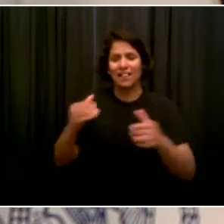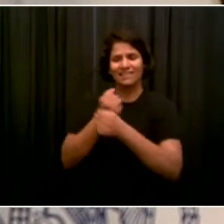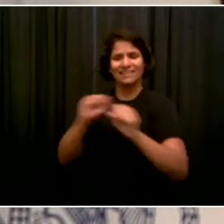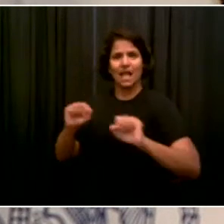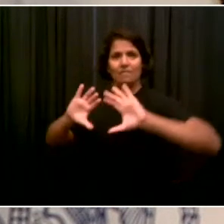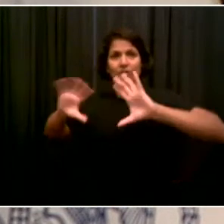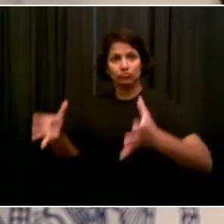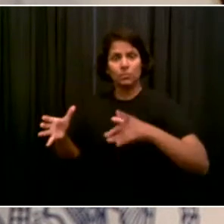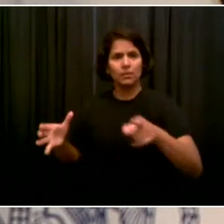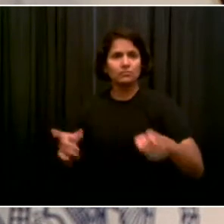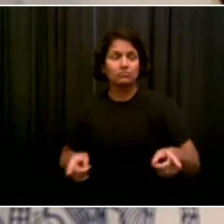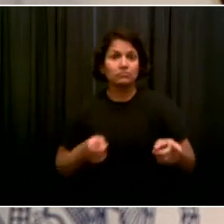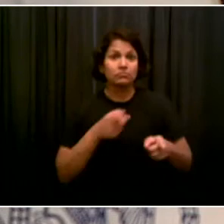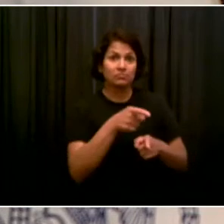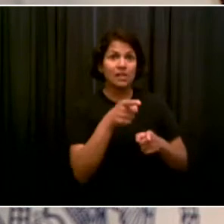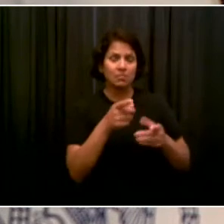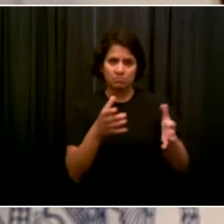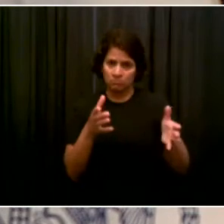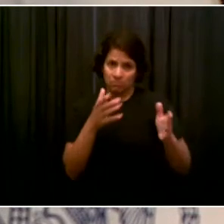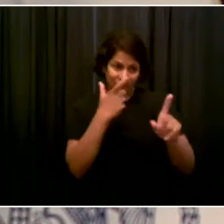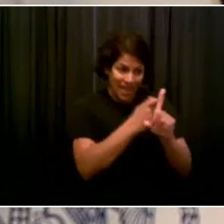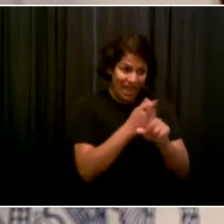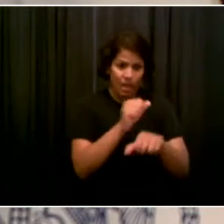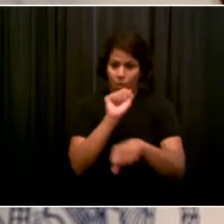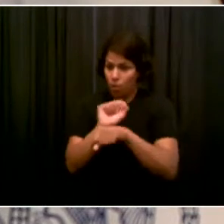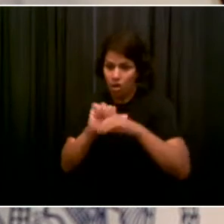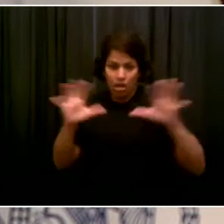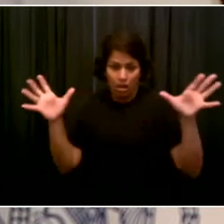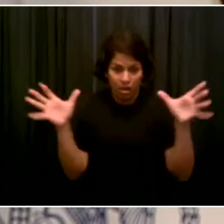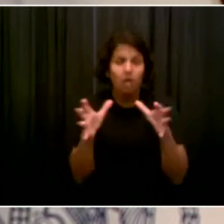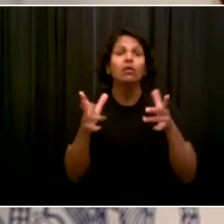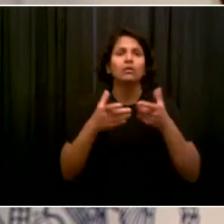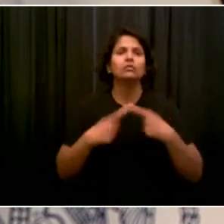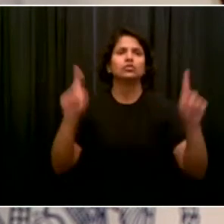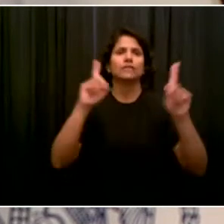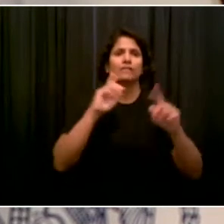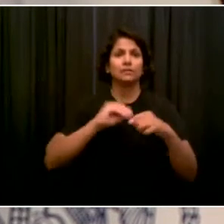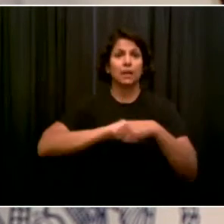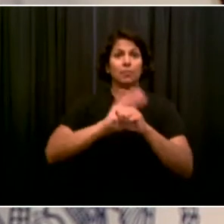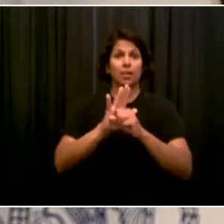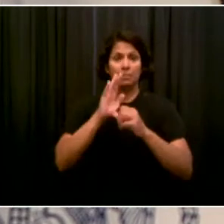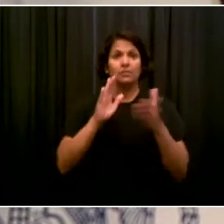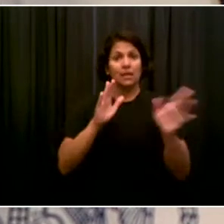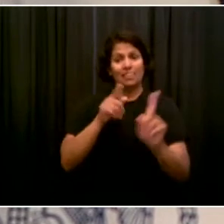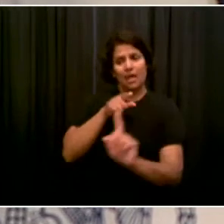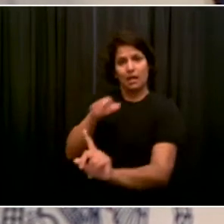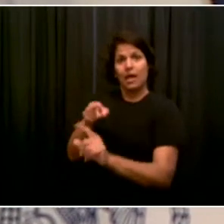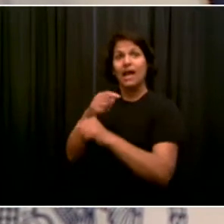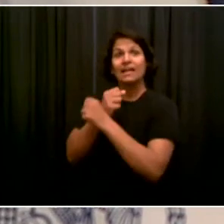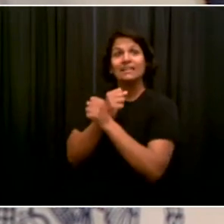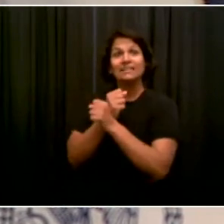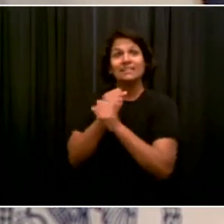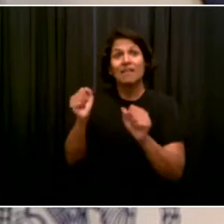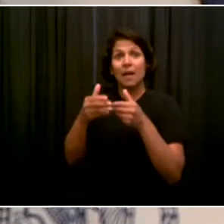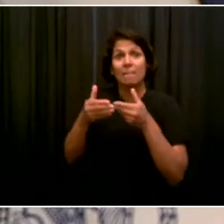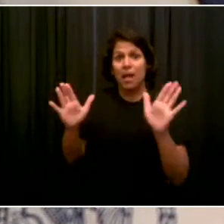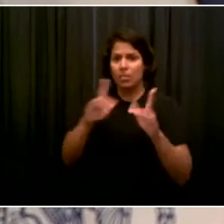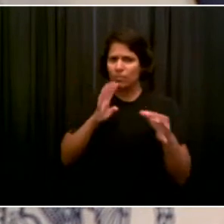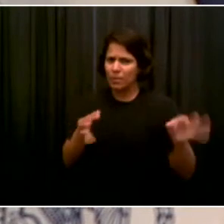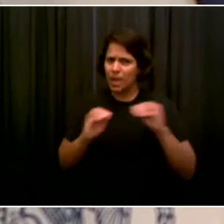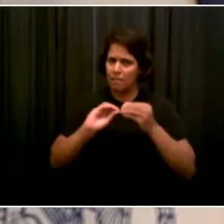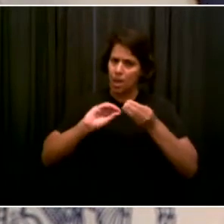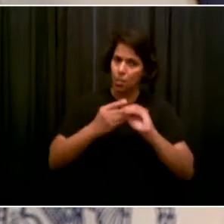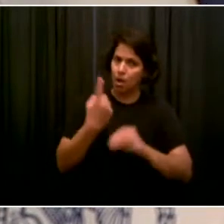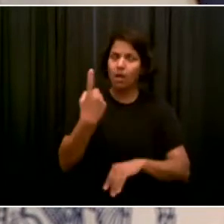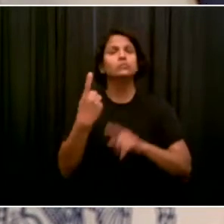and new efforts to address and improve public safety. We're going to focus also on building our future,